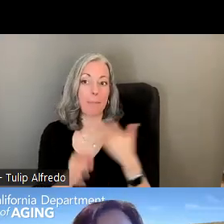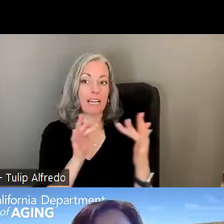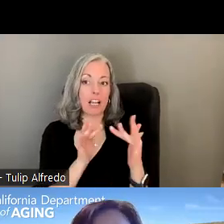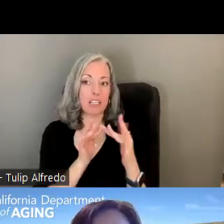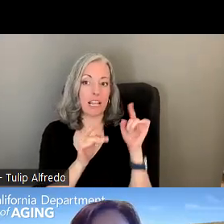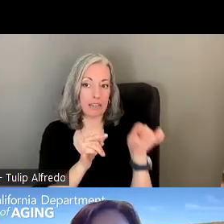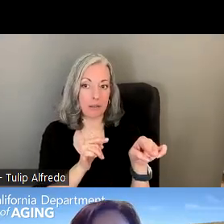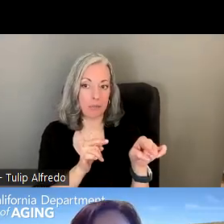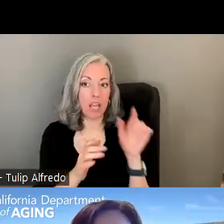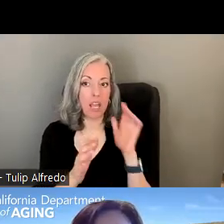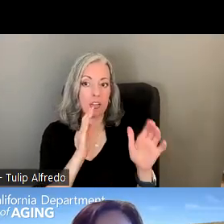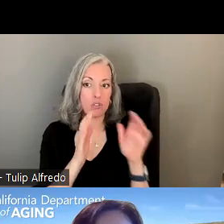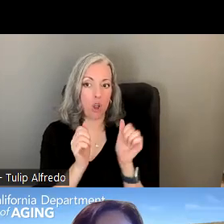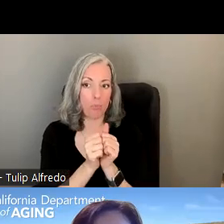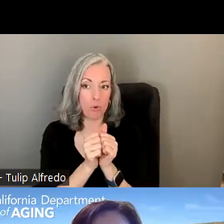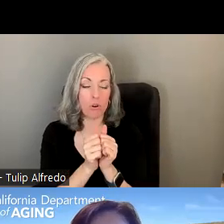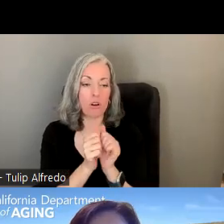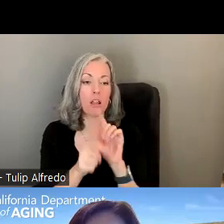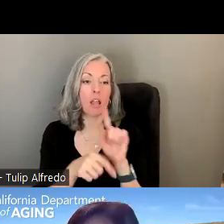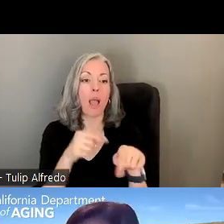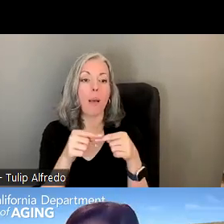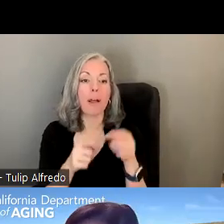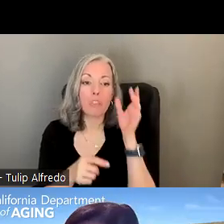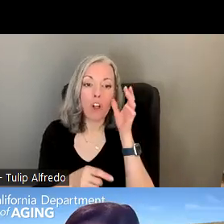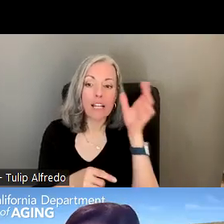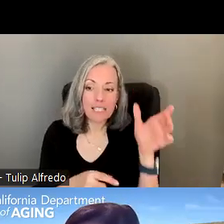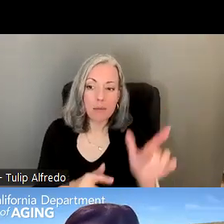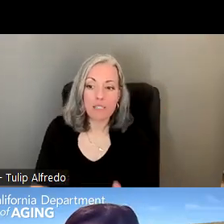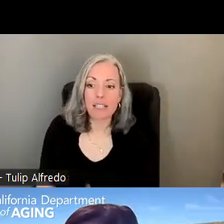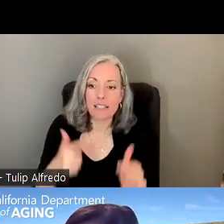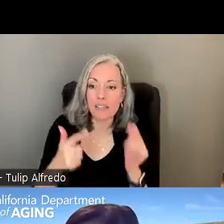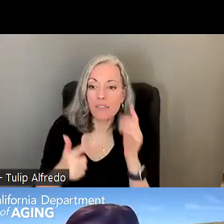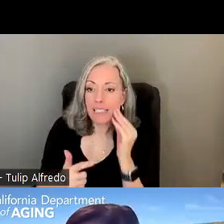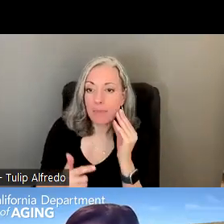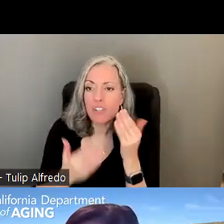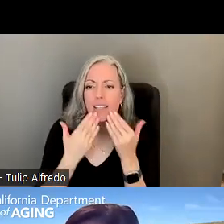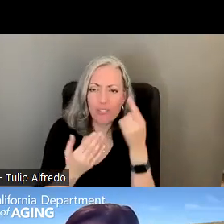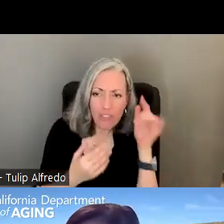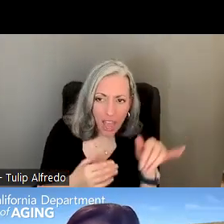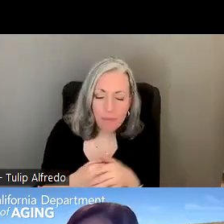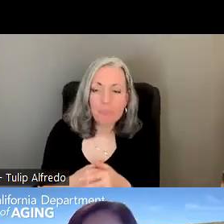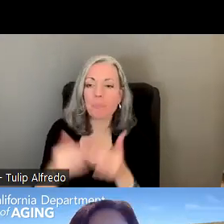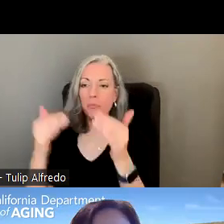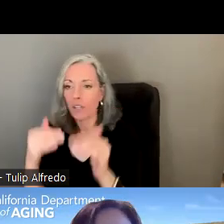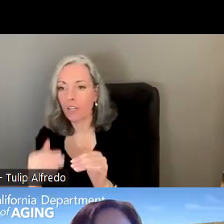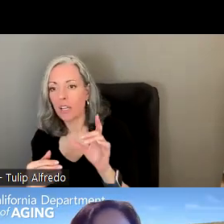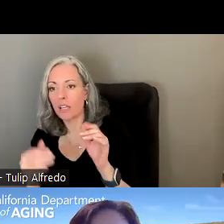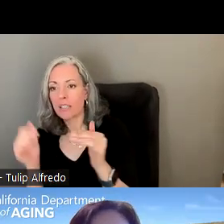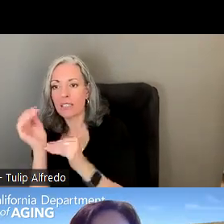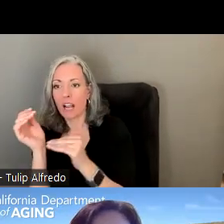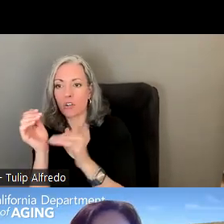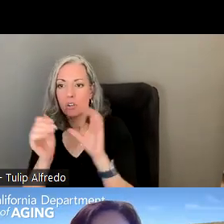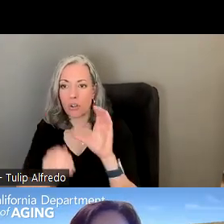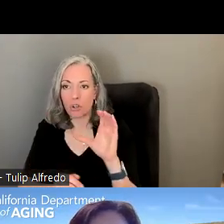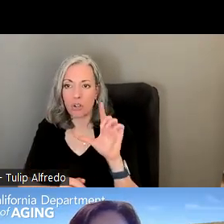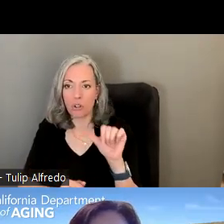more about this concept and proposal of the lived experience. So thank you for that. And Dr. Claudia, I will